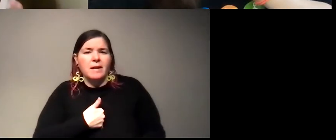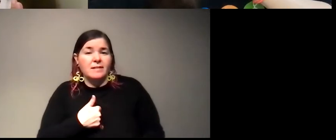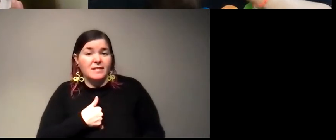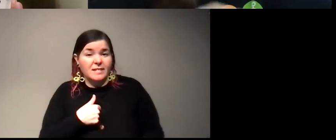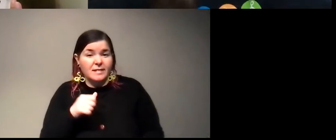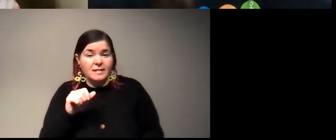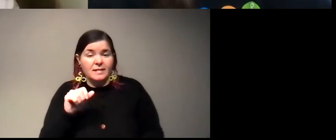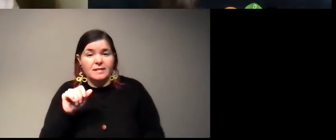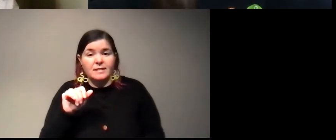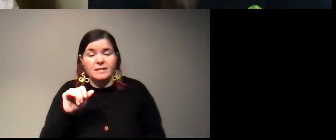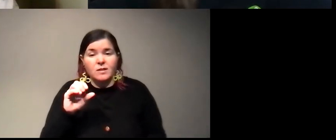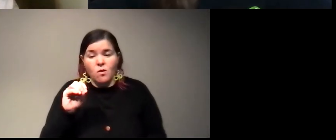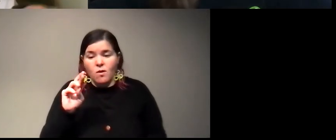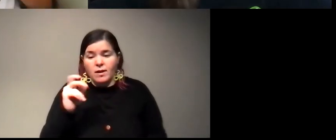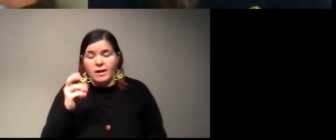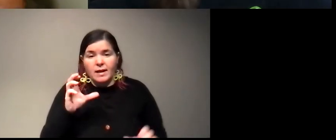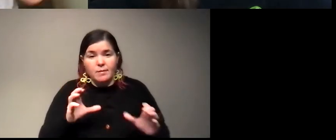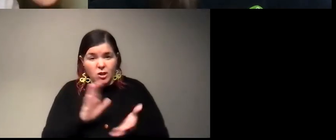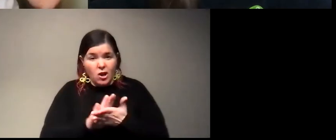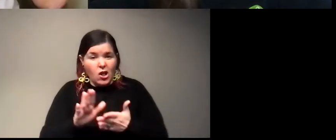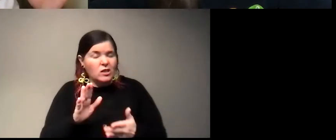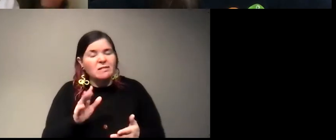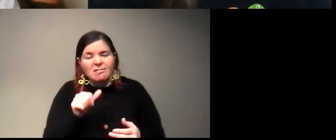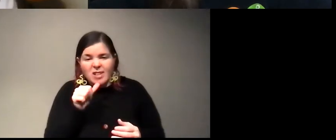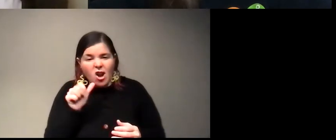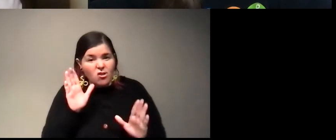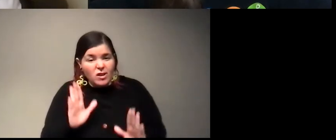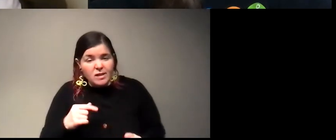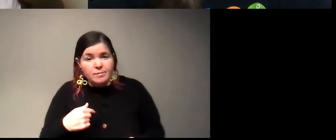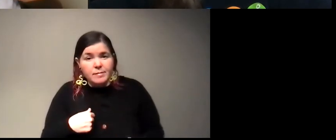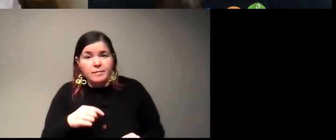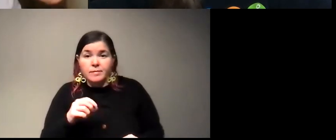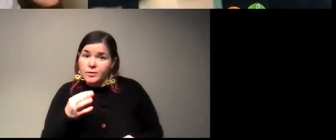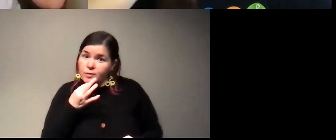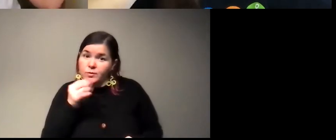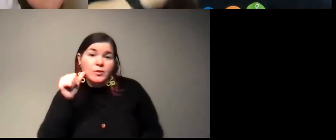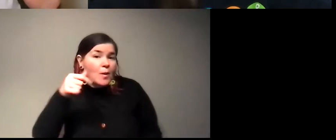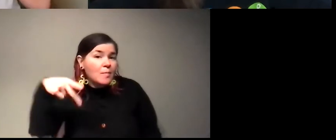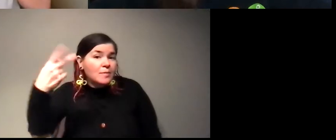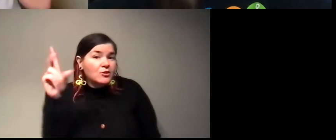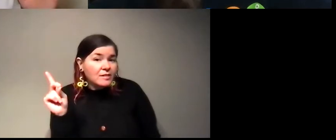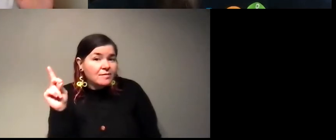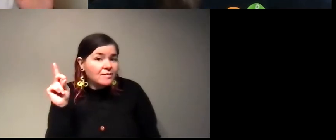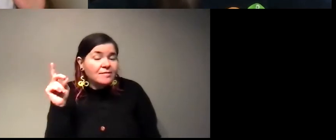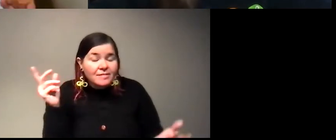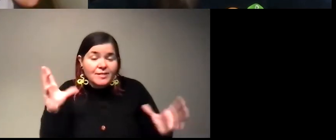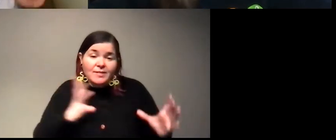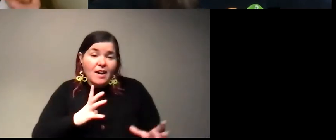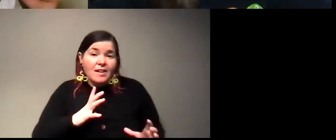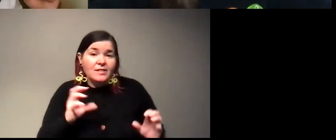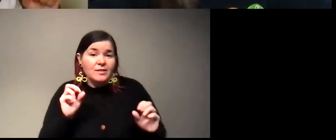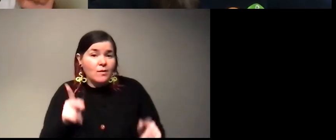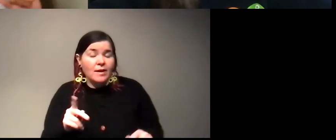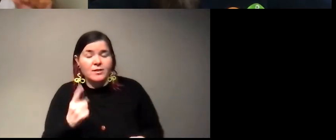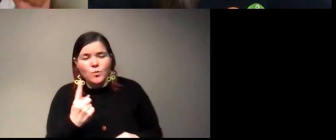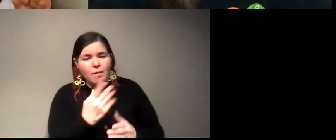in organic chemistry when I was in college, but it's okay. I'm about to get a PhD tomorrow, so it's fine. Like it is okay if like